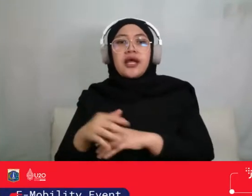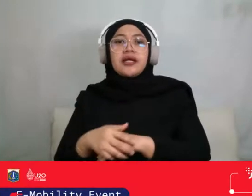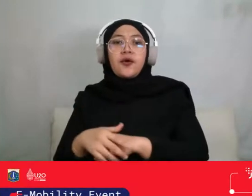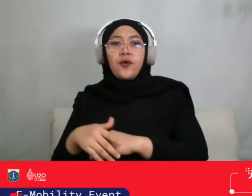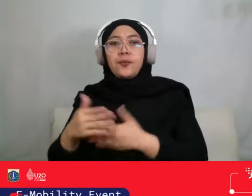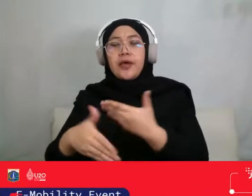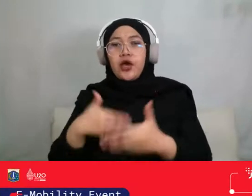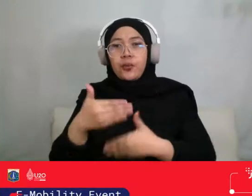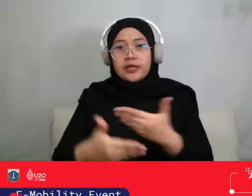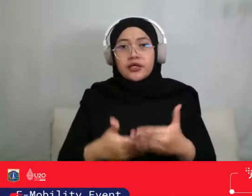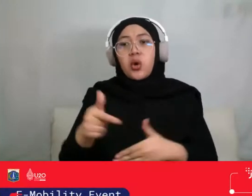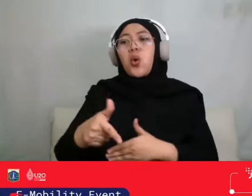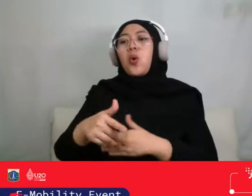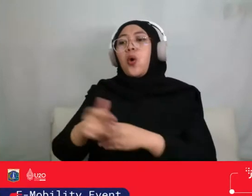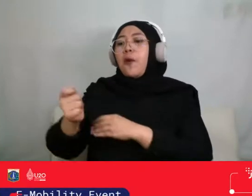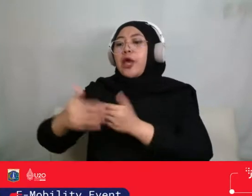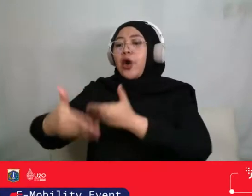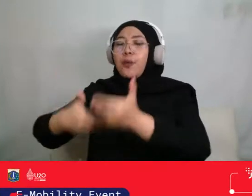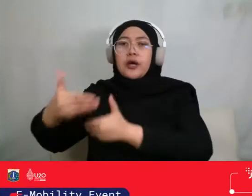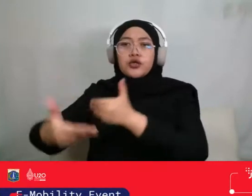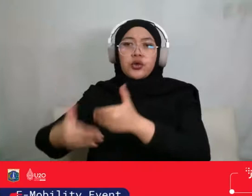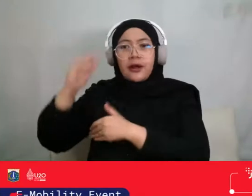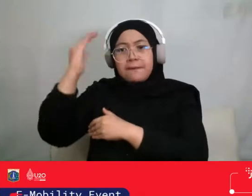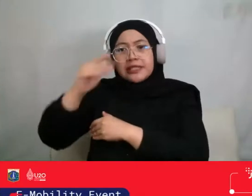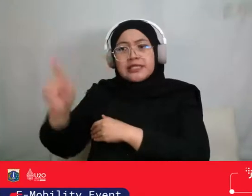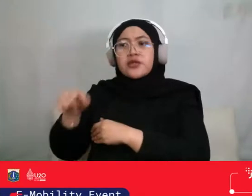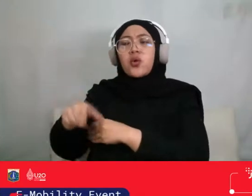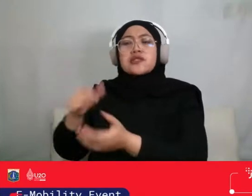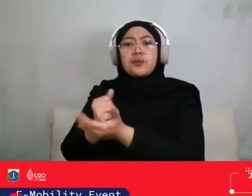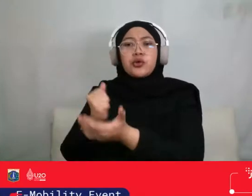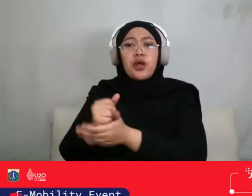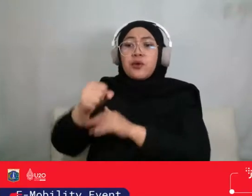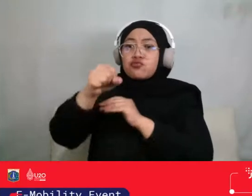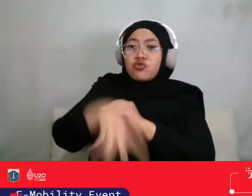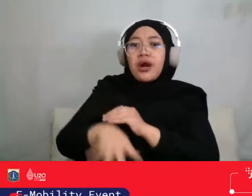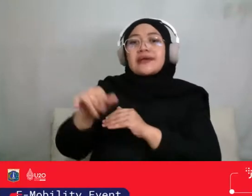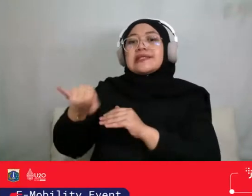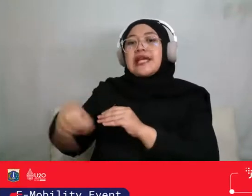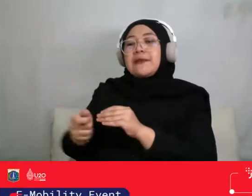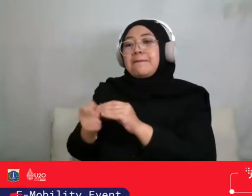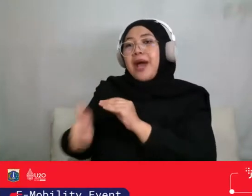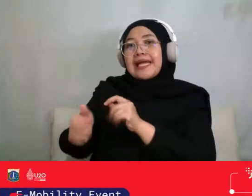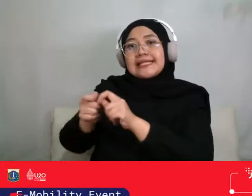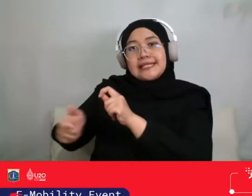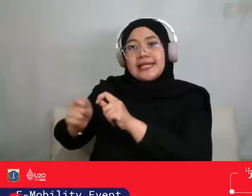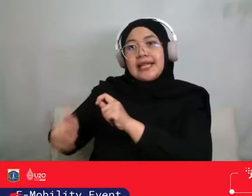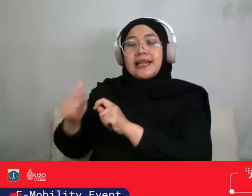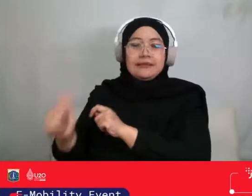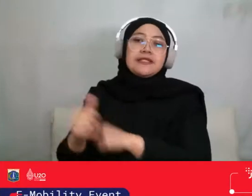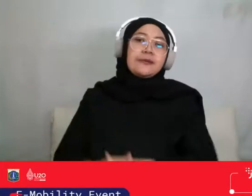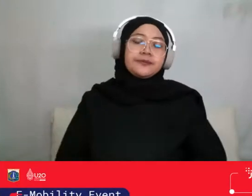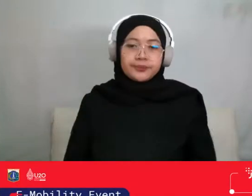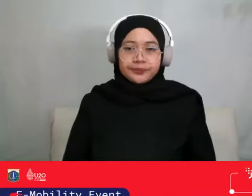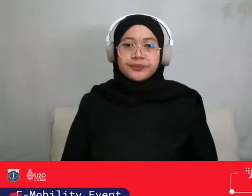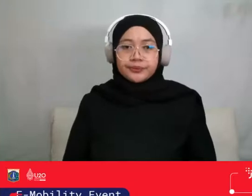financial structuring, the need for subsidies can be reduced to a great extent. So yeah, that's my answer to this question. All